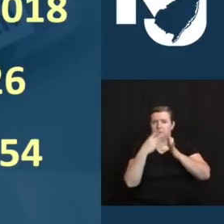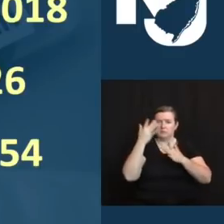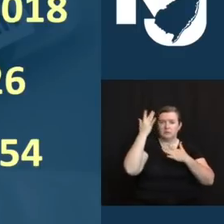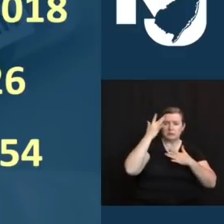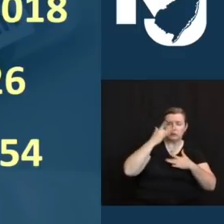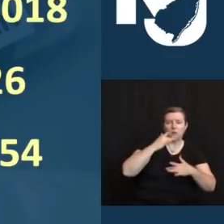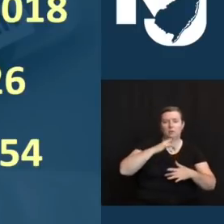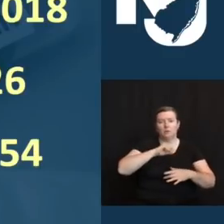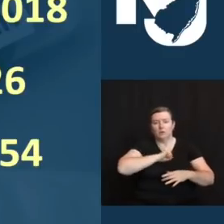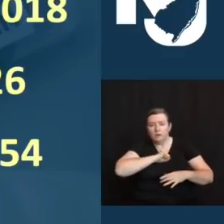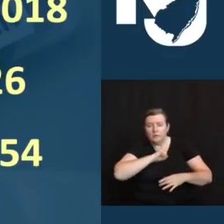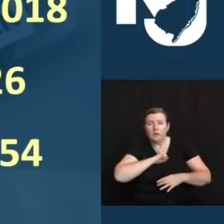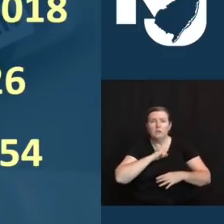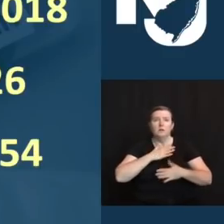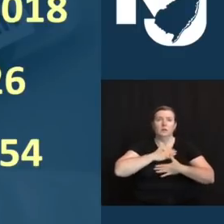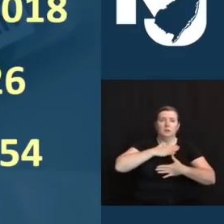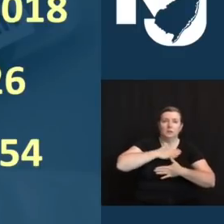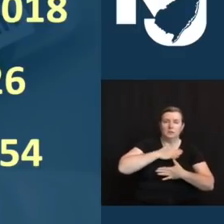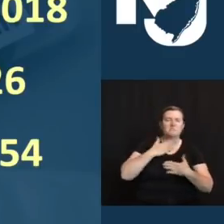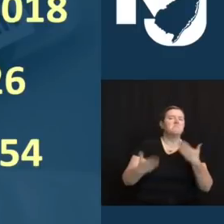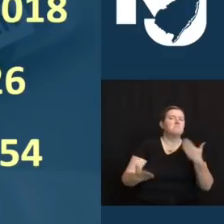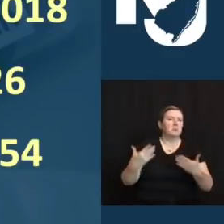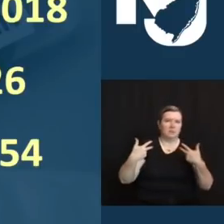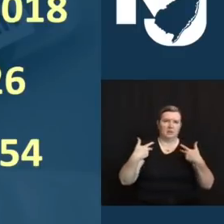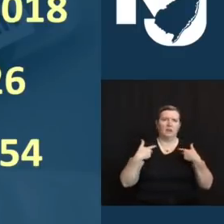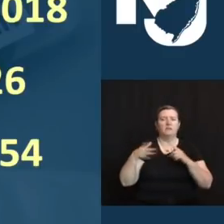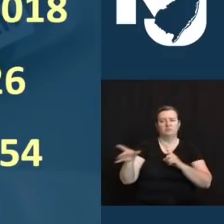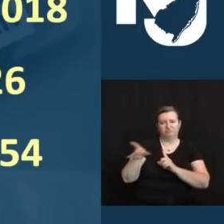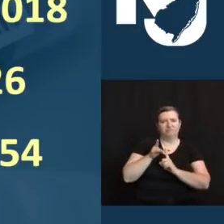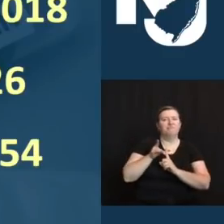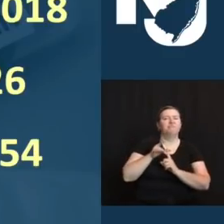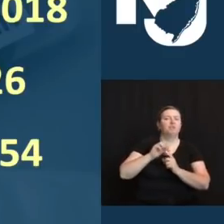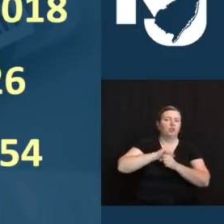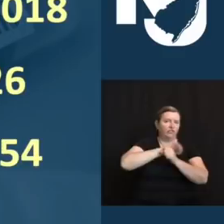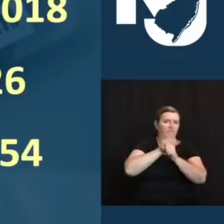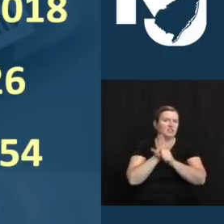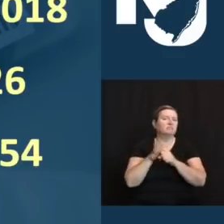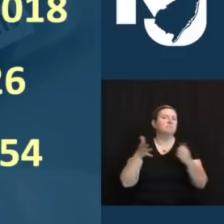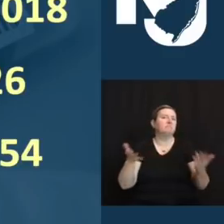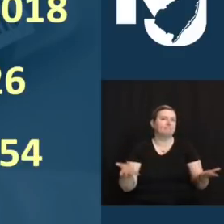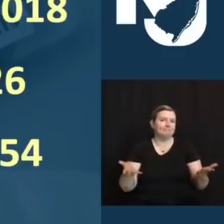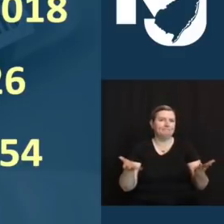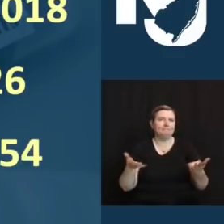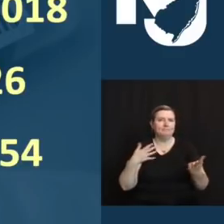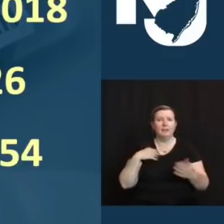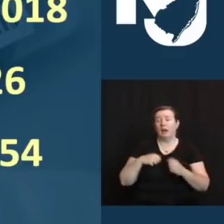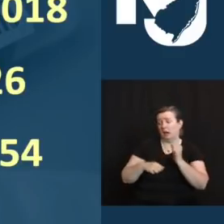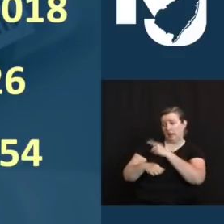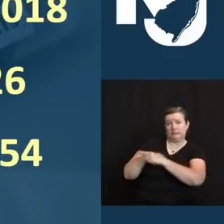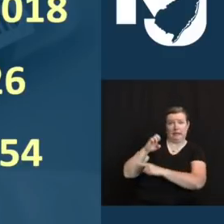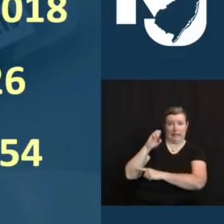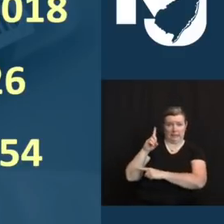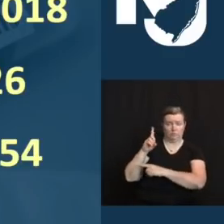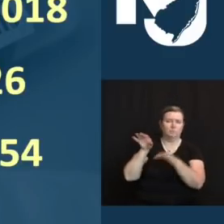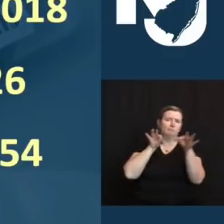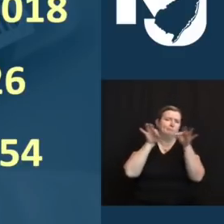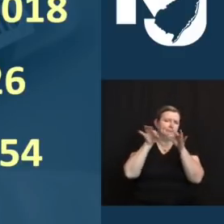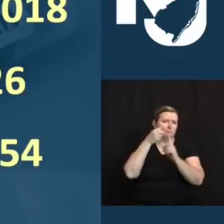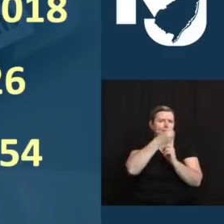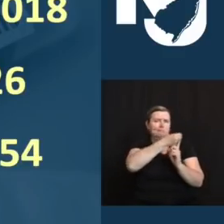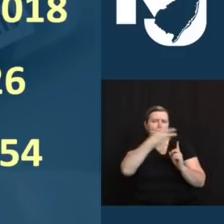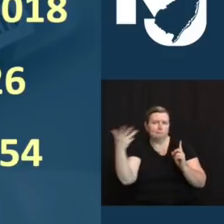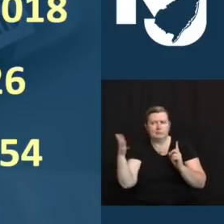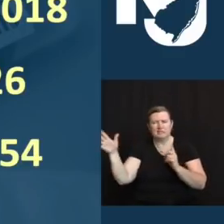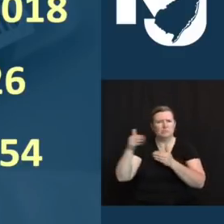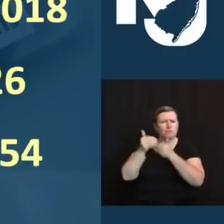probability that they did in fact have COVID-19. And I have asked Ed to walk us through the process that he and his colleagues